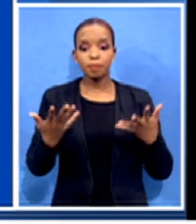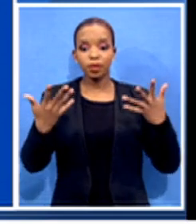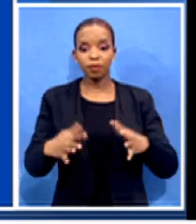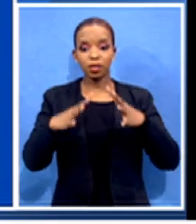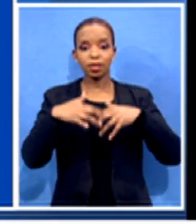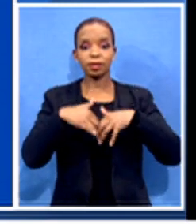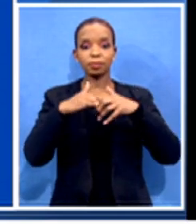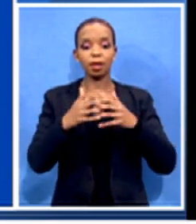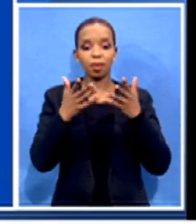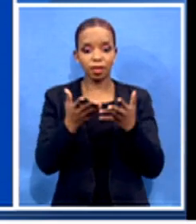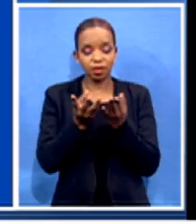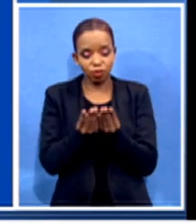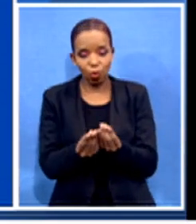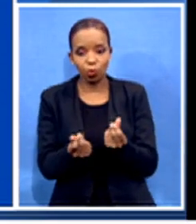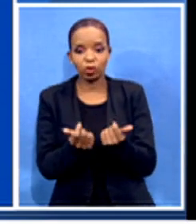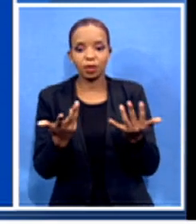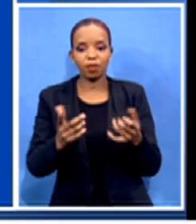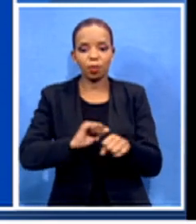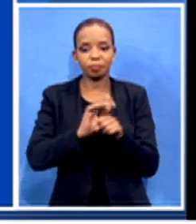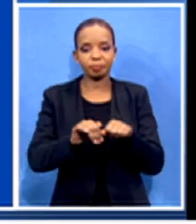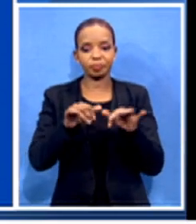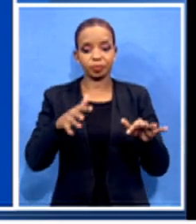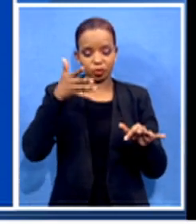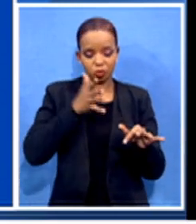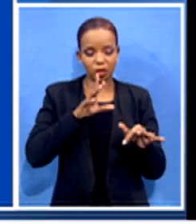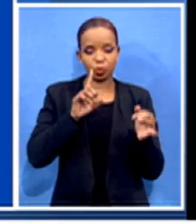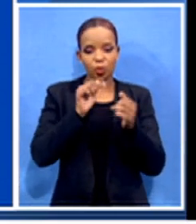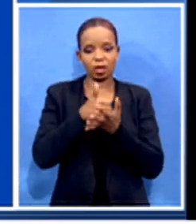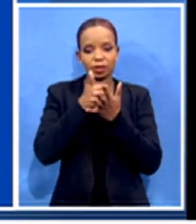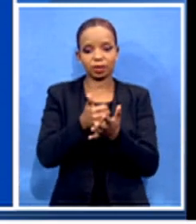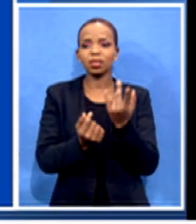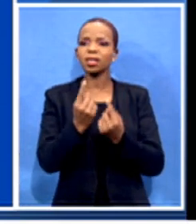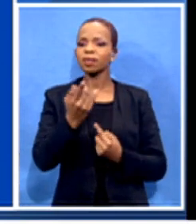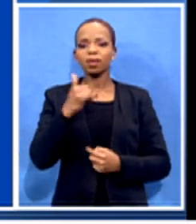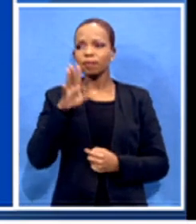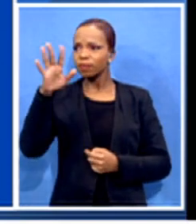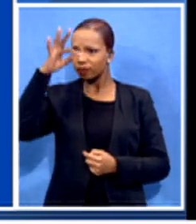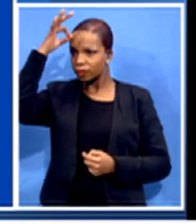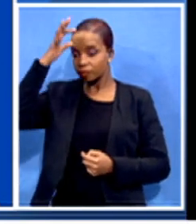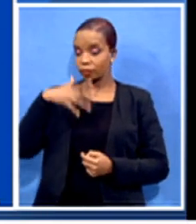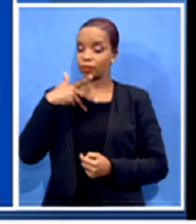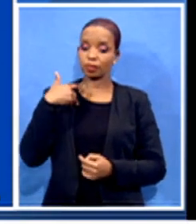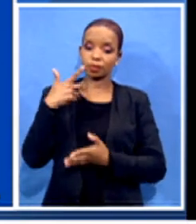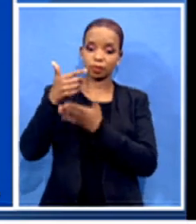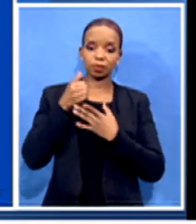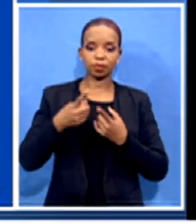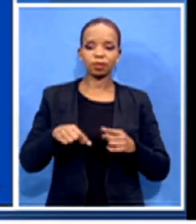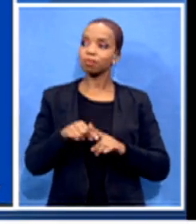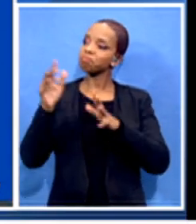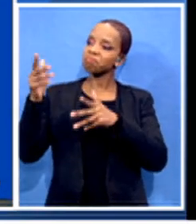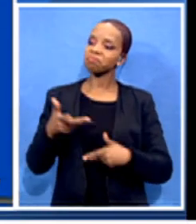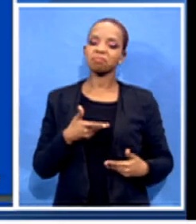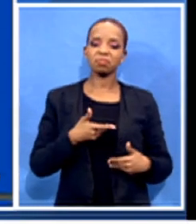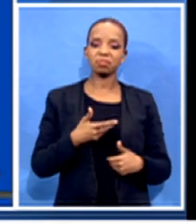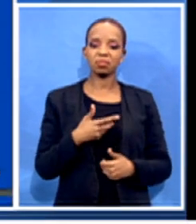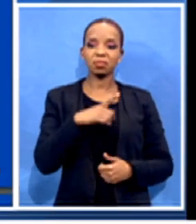monster solution. We want to come and assist you. Even if the government wants to come in, I mean, we most welcome.